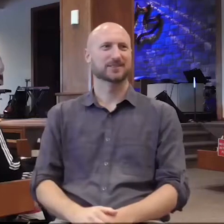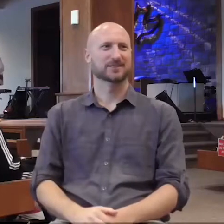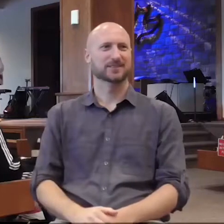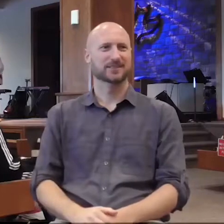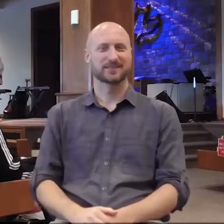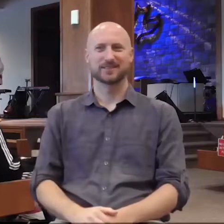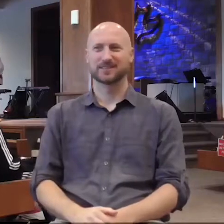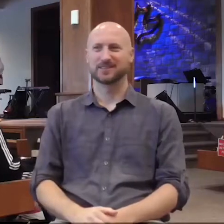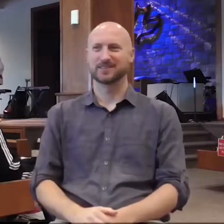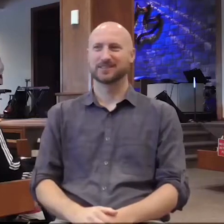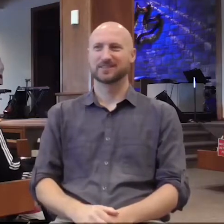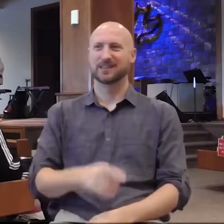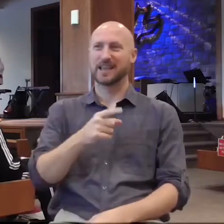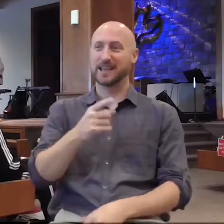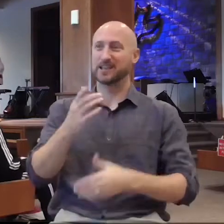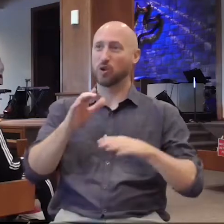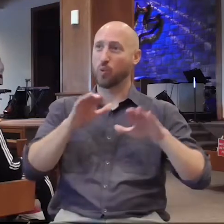with him.